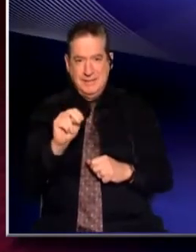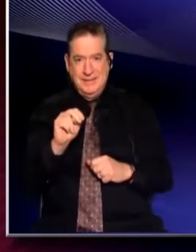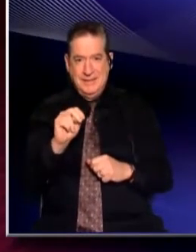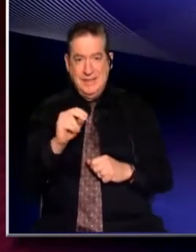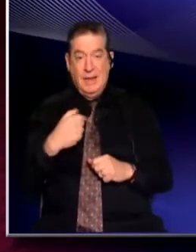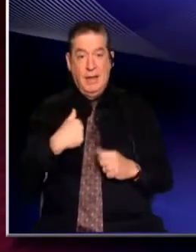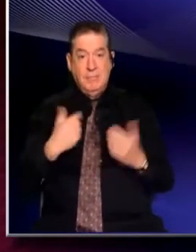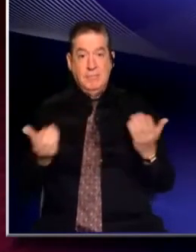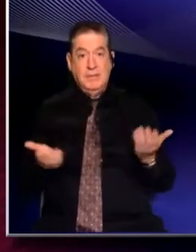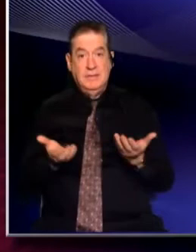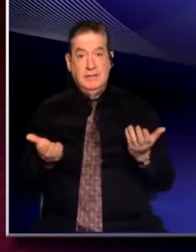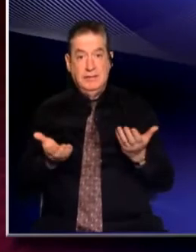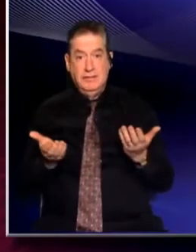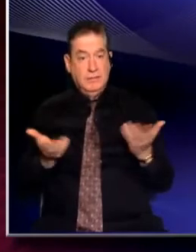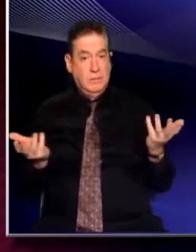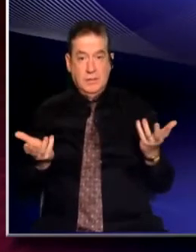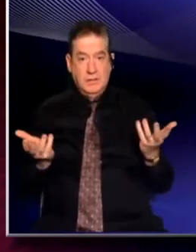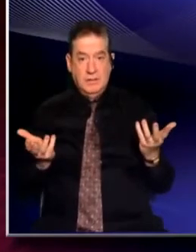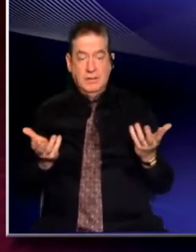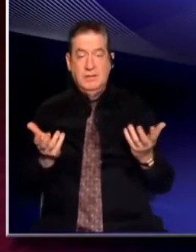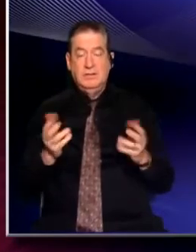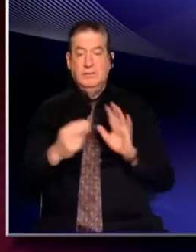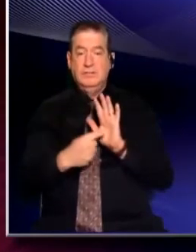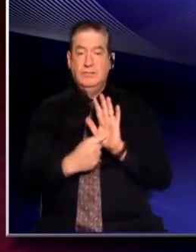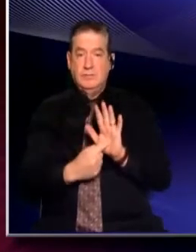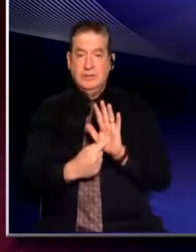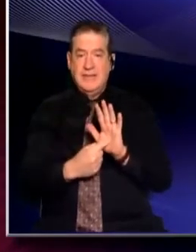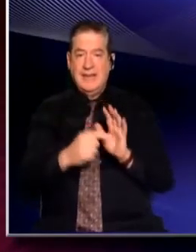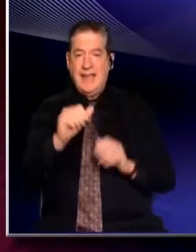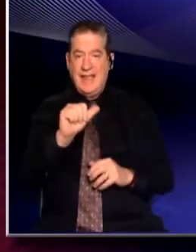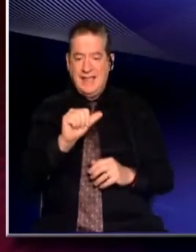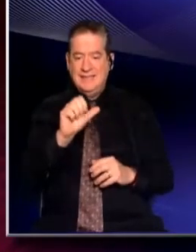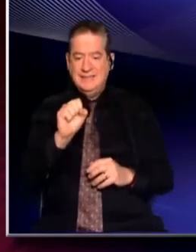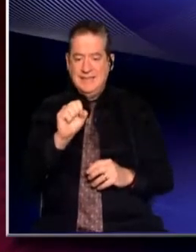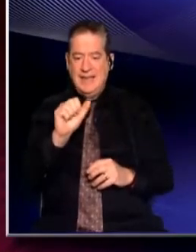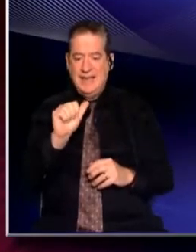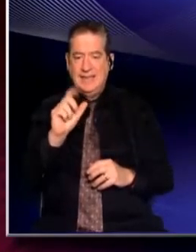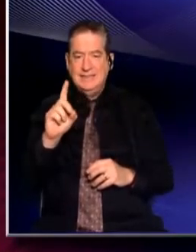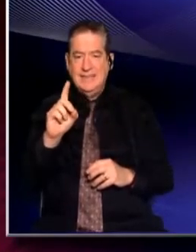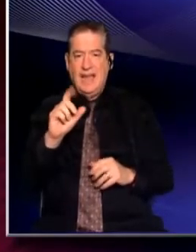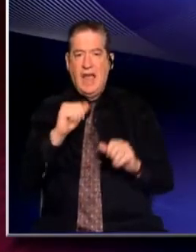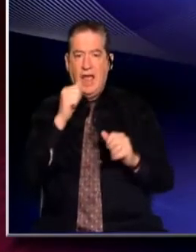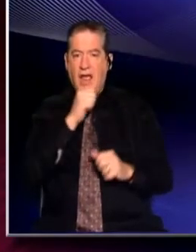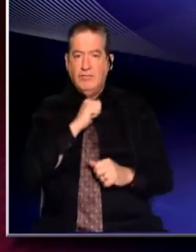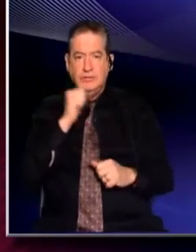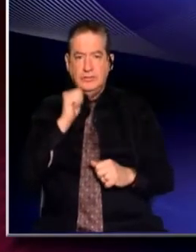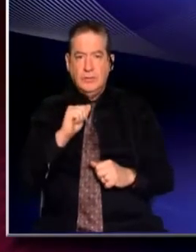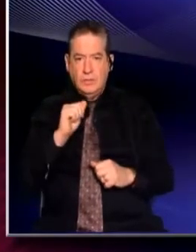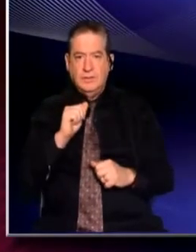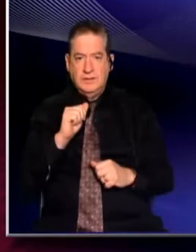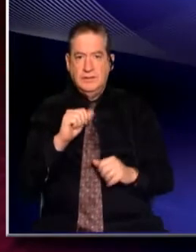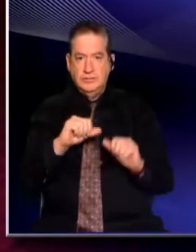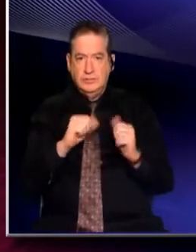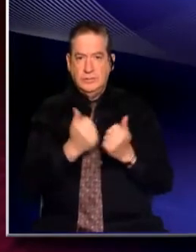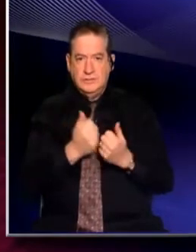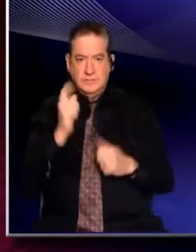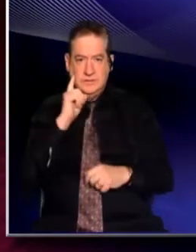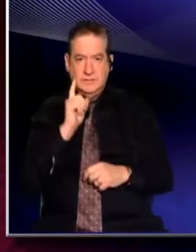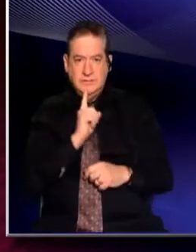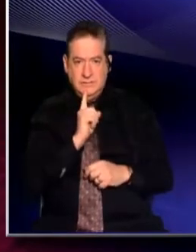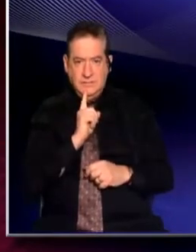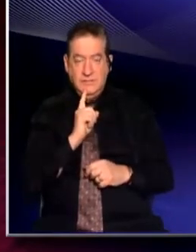I am here to represent the AZAD, the Arizona Association of the Deaf. I would like to make 2